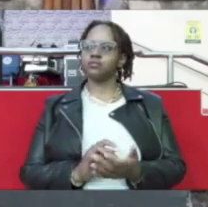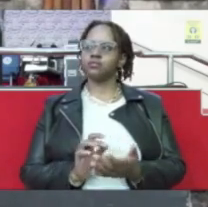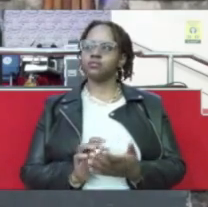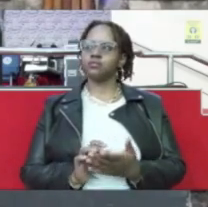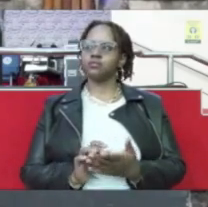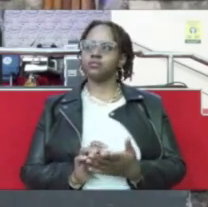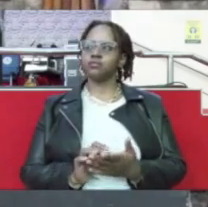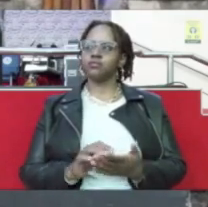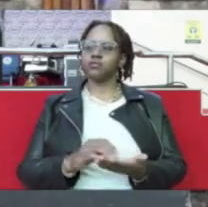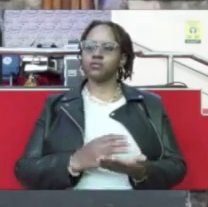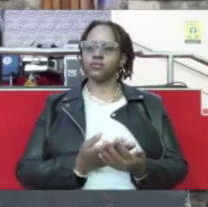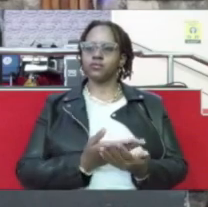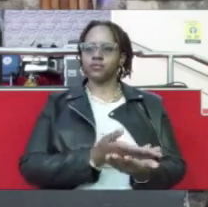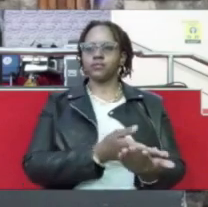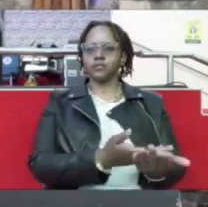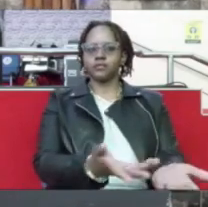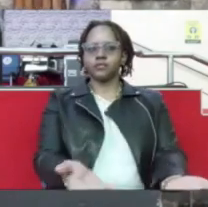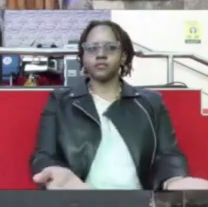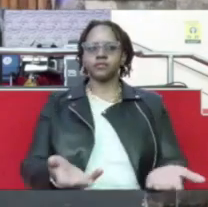giving.